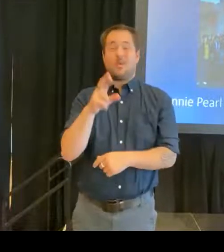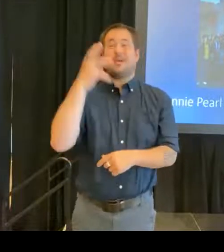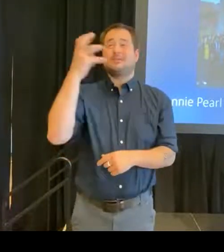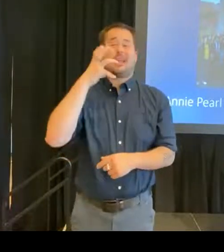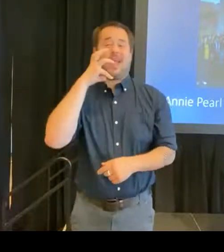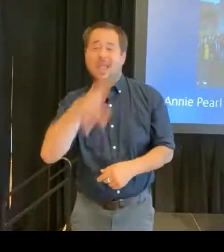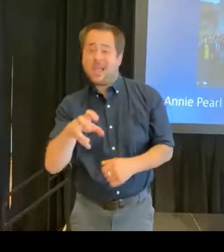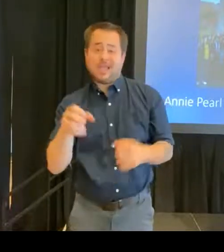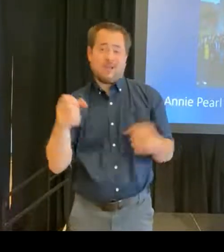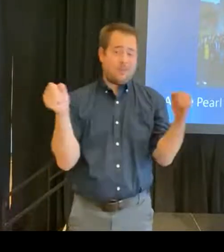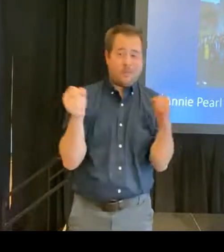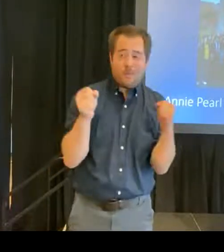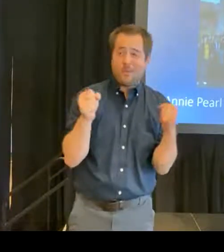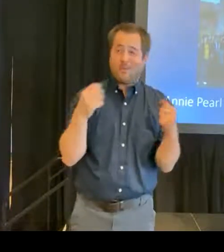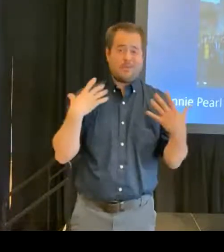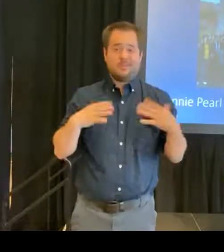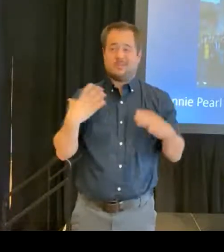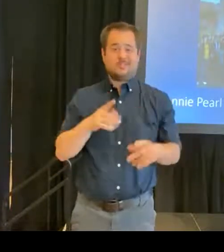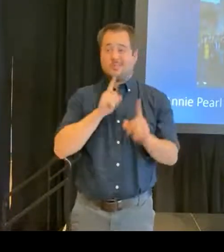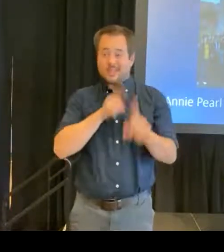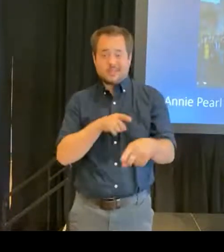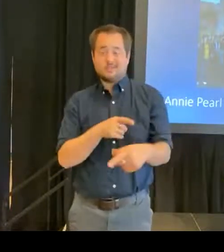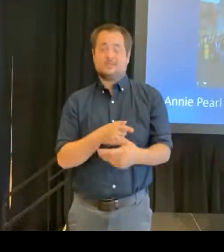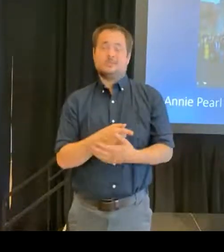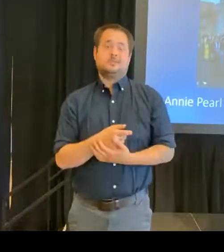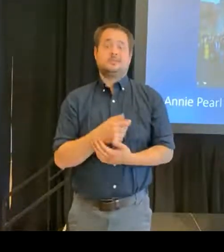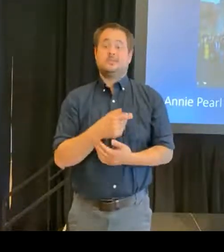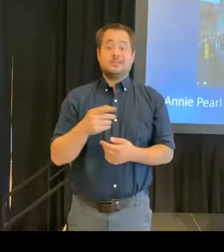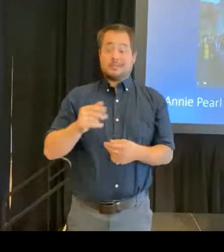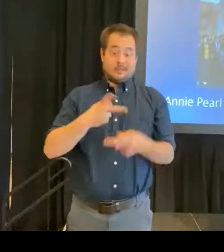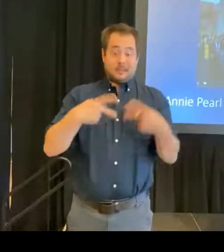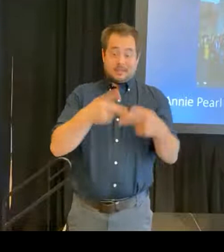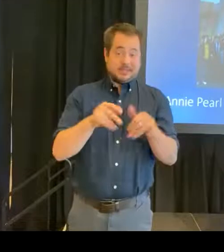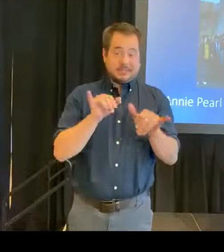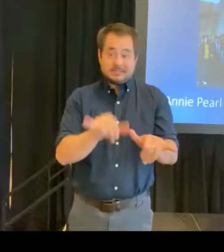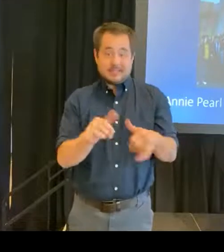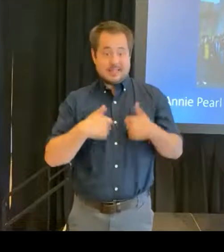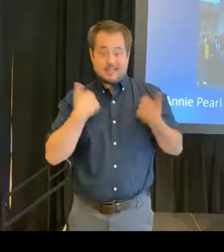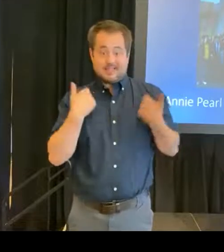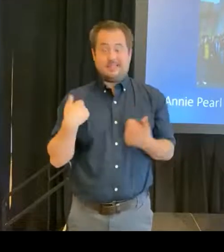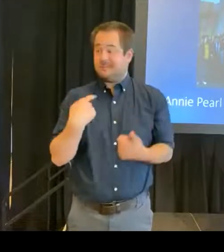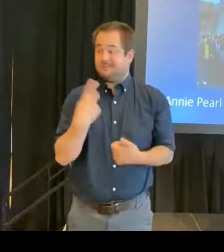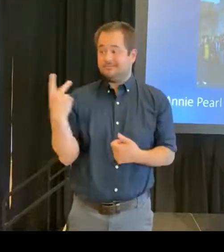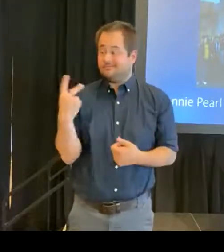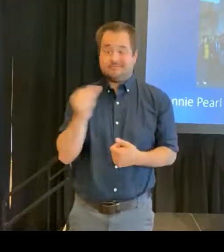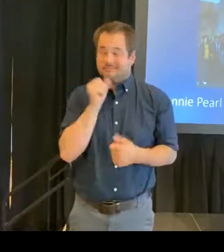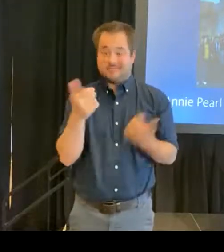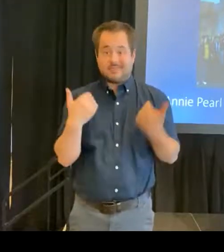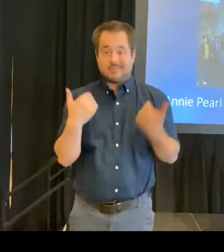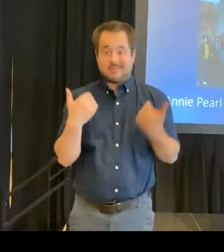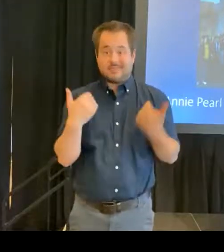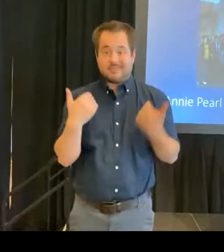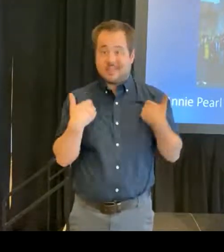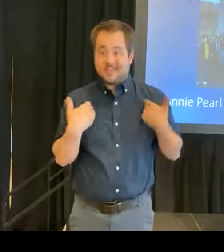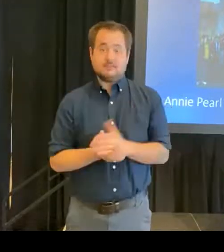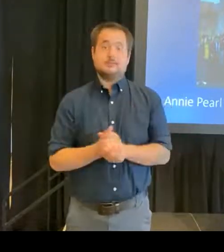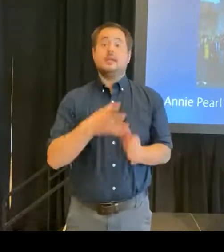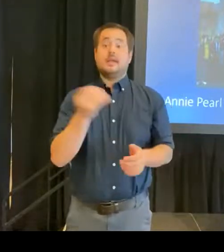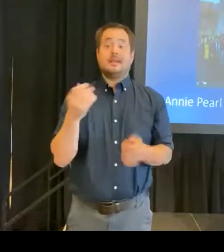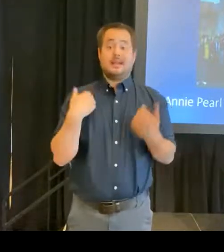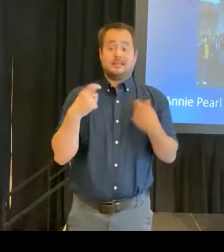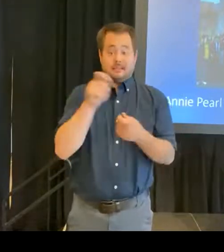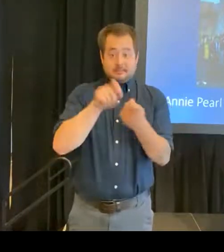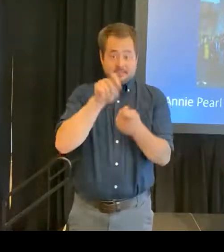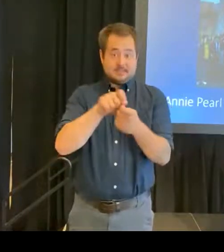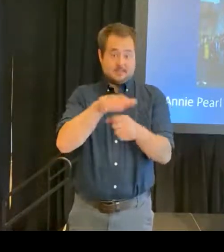or cold. We didn't have places to stay. And this is in certain areas where if